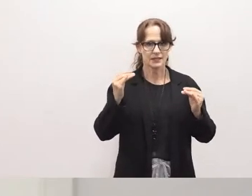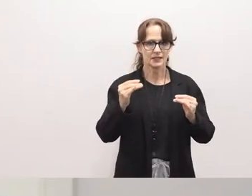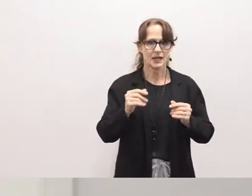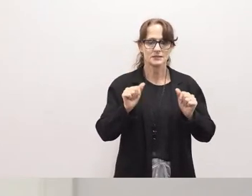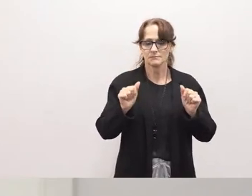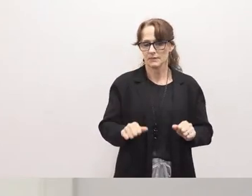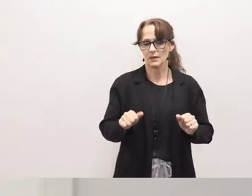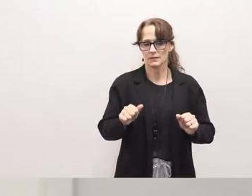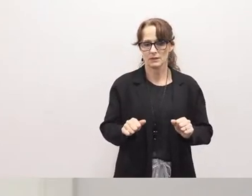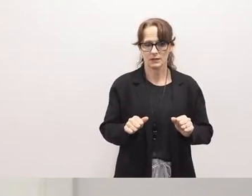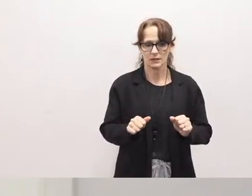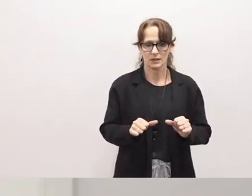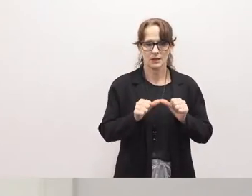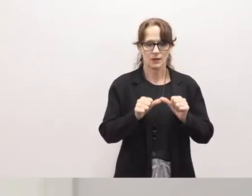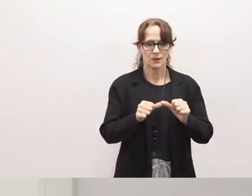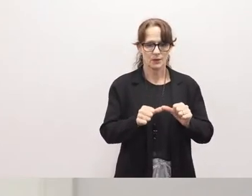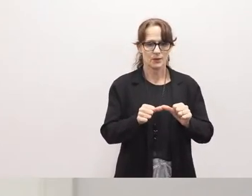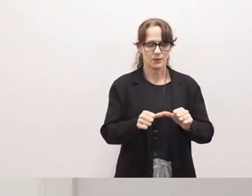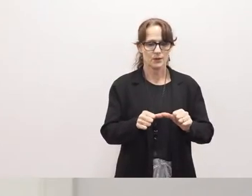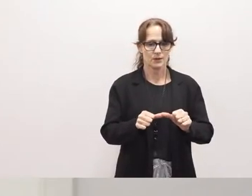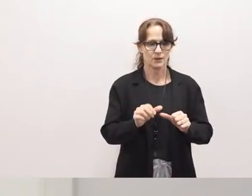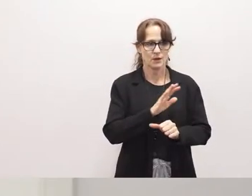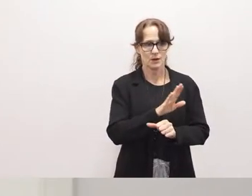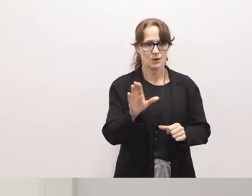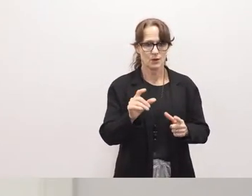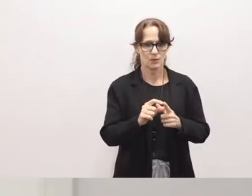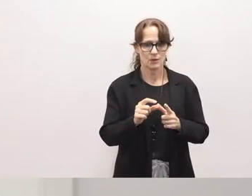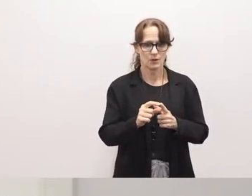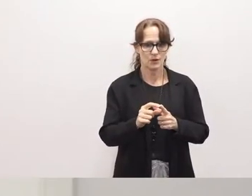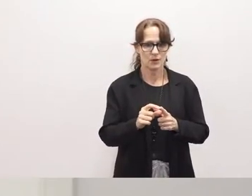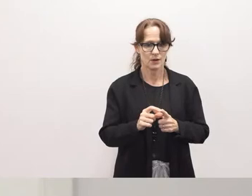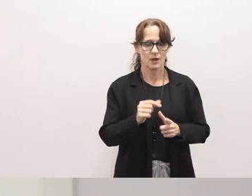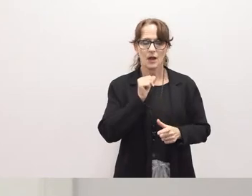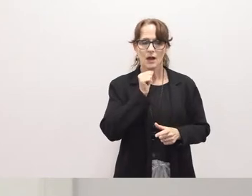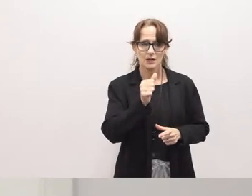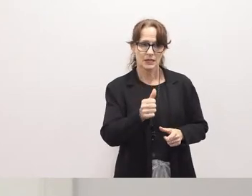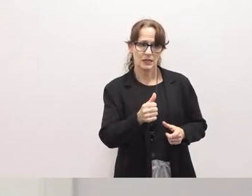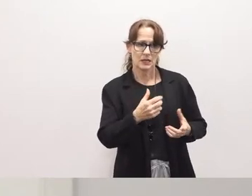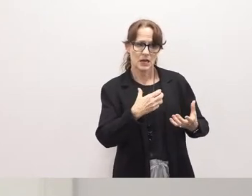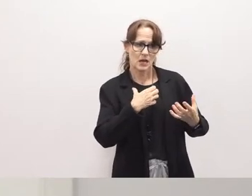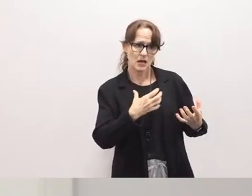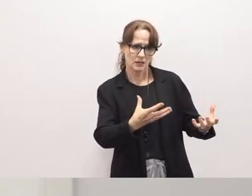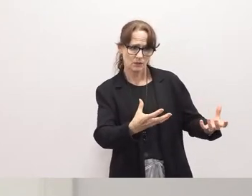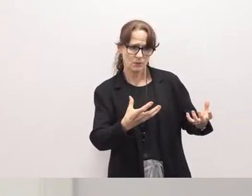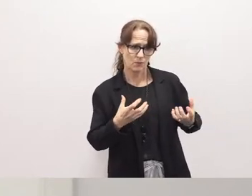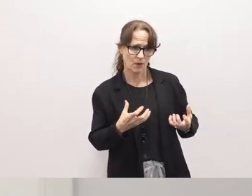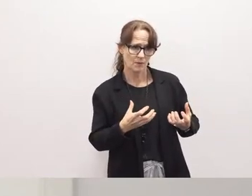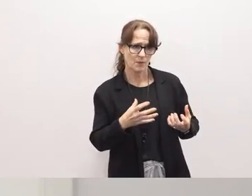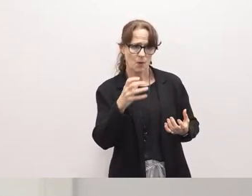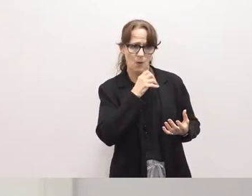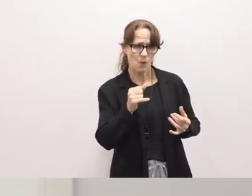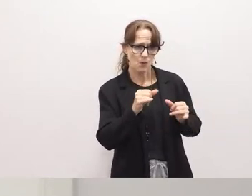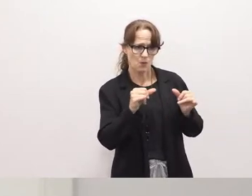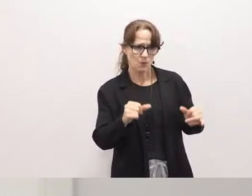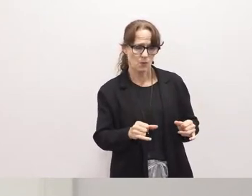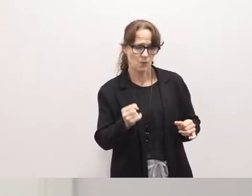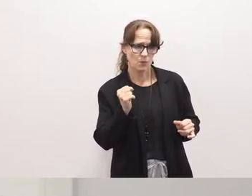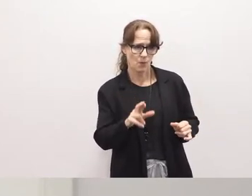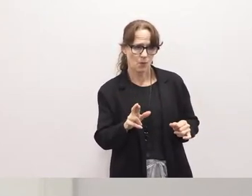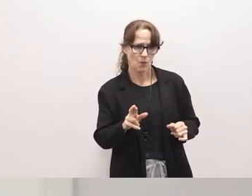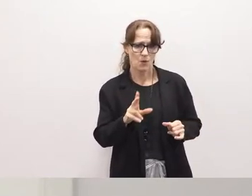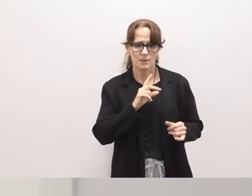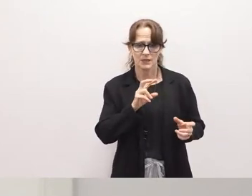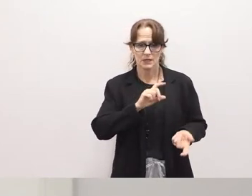the potential to perpetuate, and these are her words, undesirable aspects of outdated systems and or to